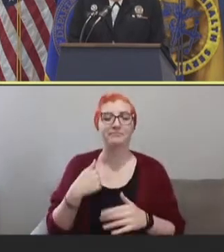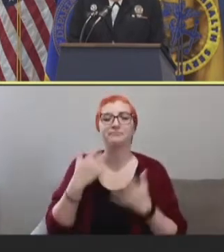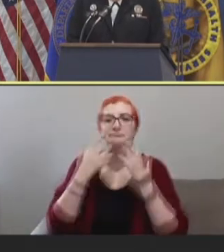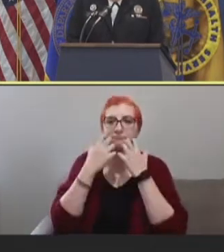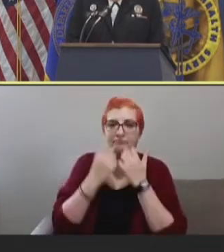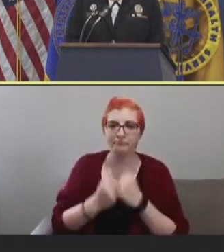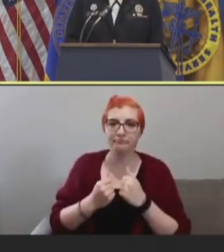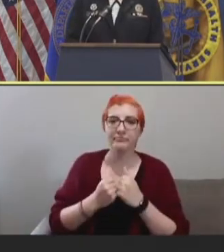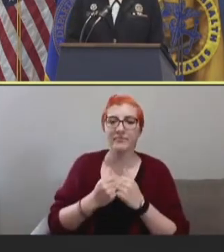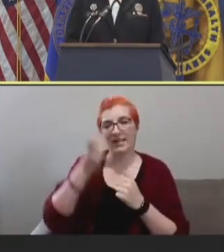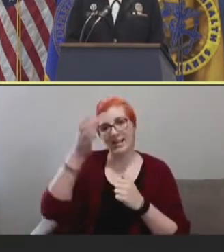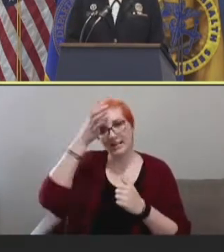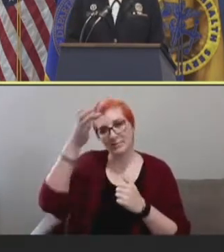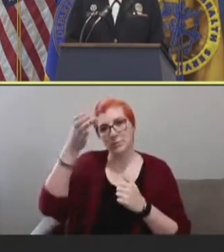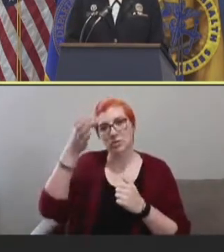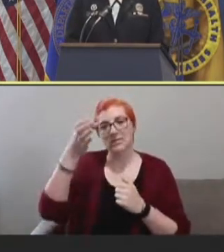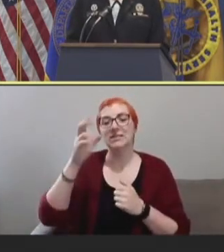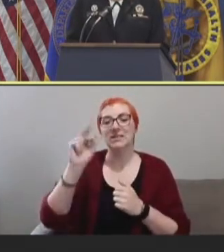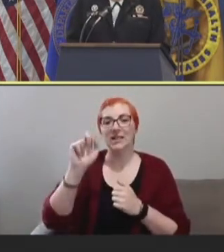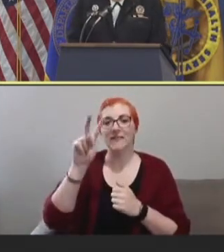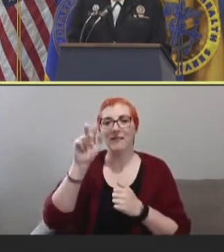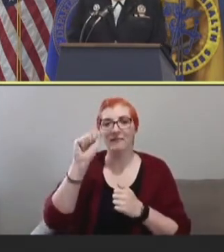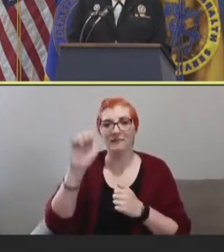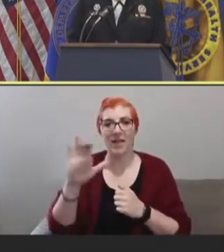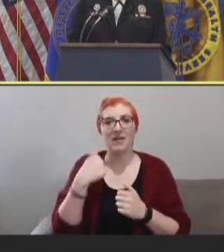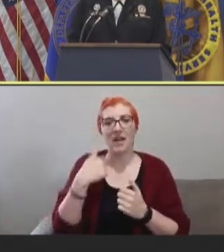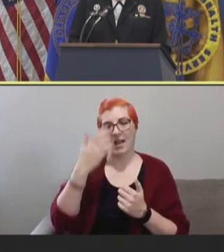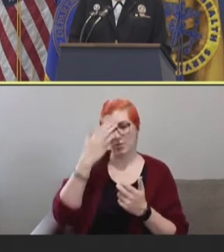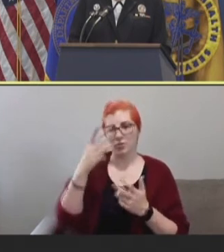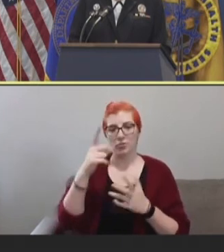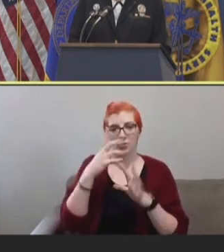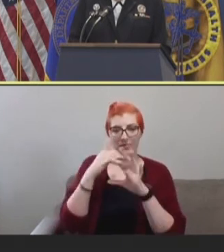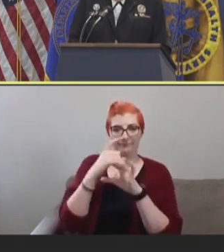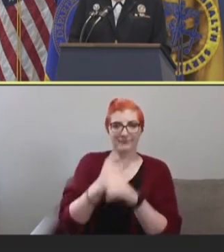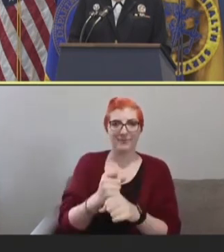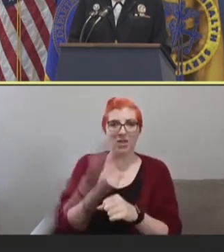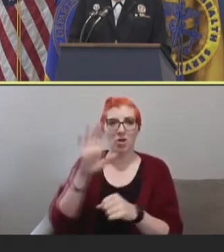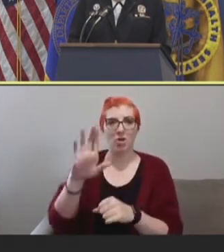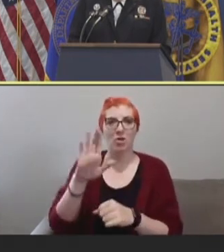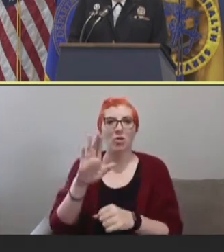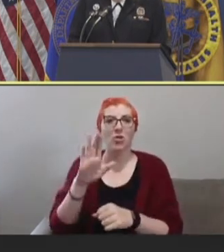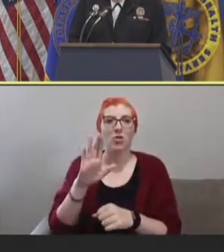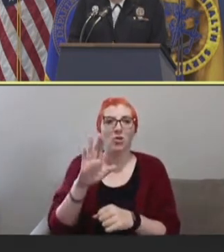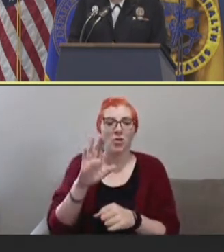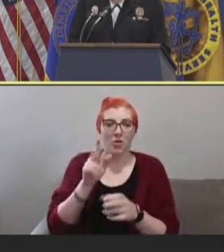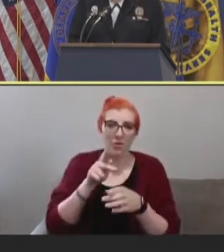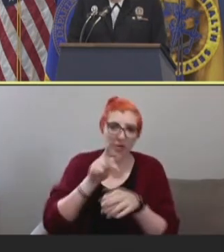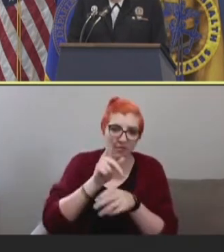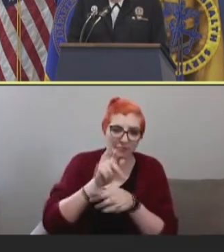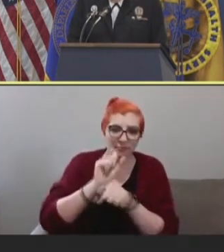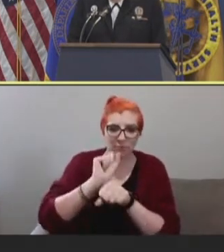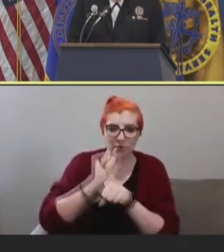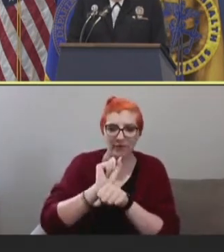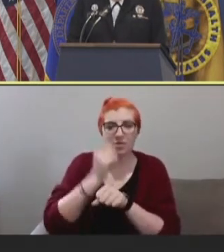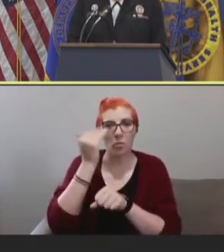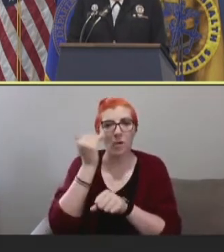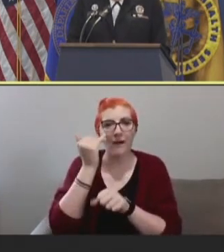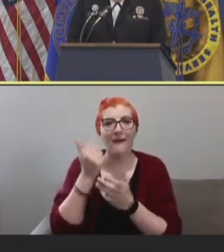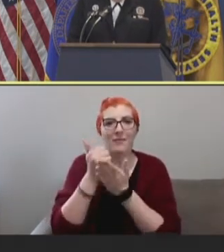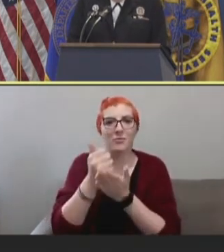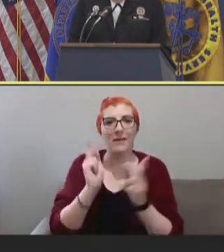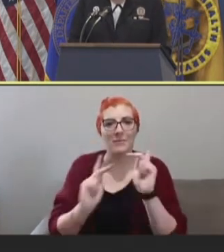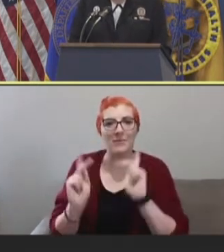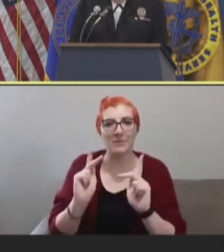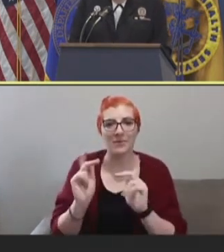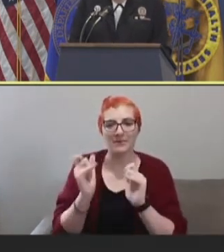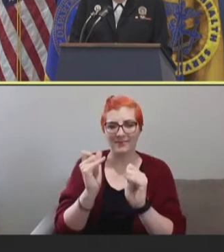were drawn to your professions to help people, as I was. So I ask you to continually to think critically about where